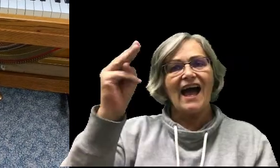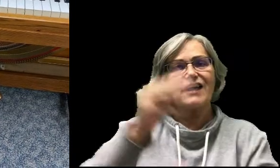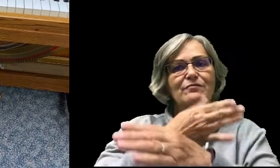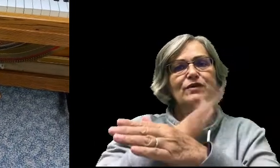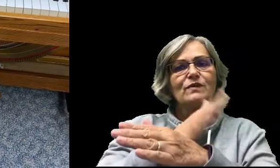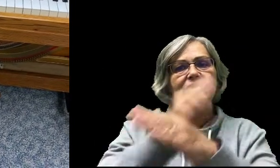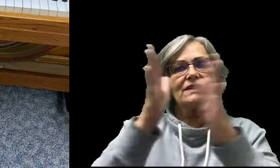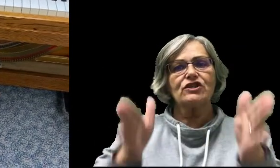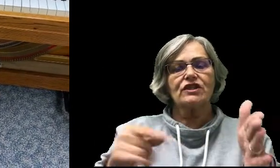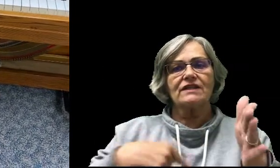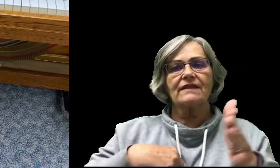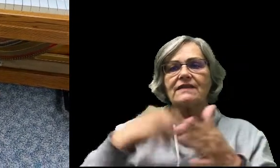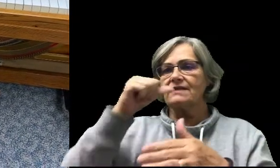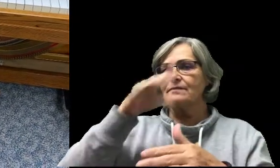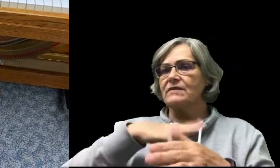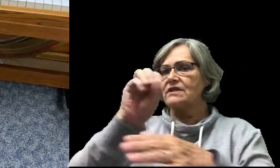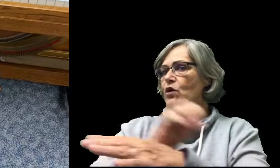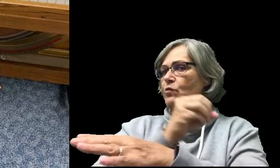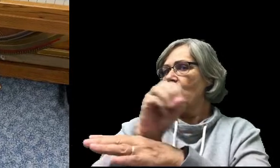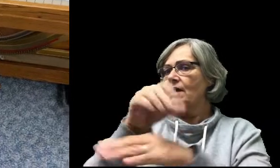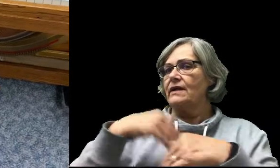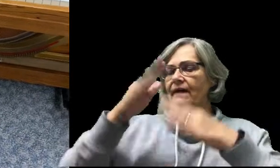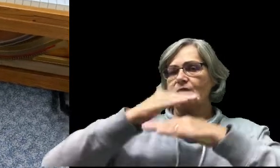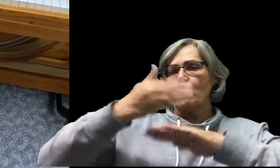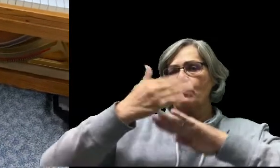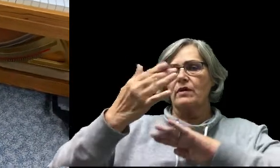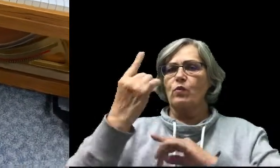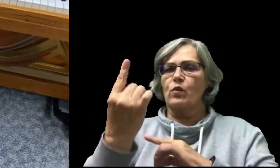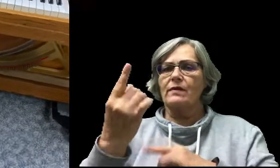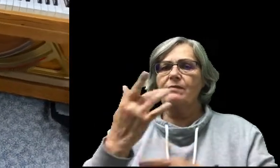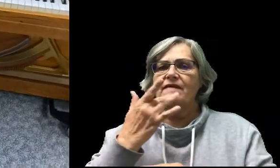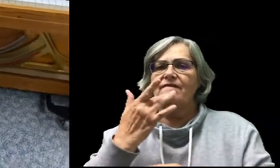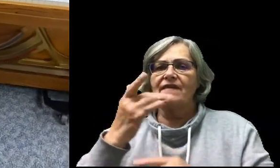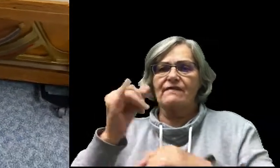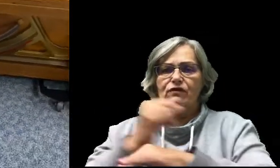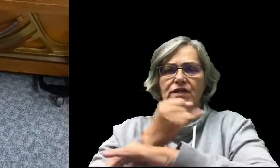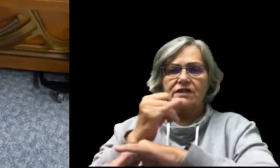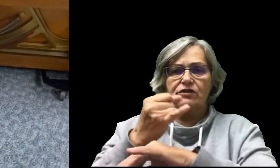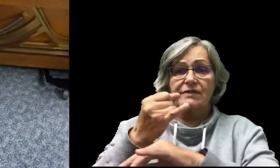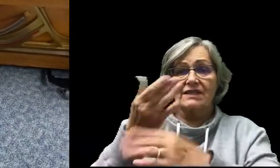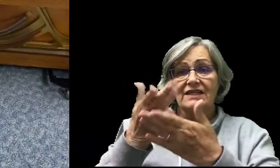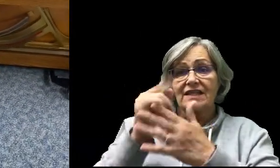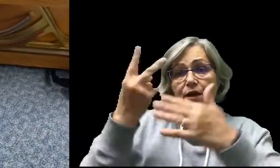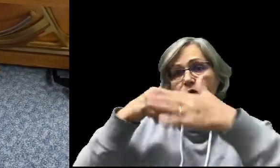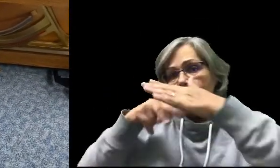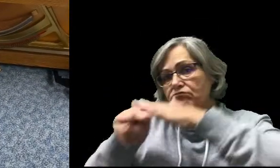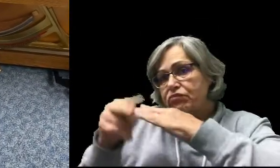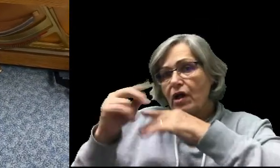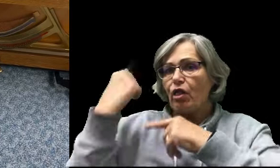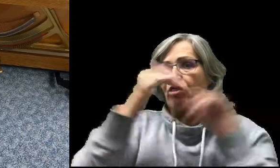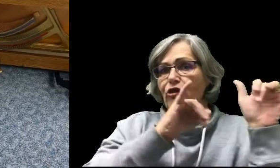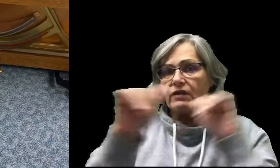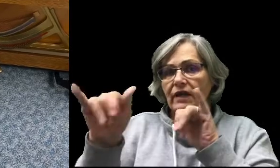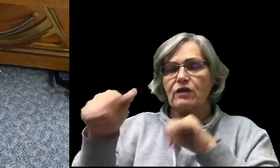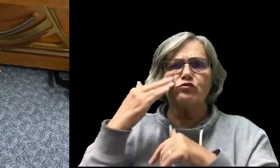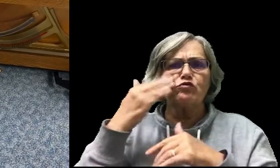Hi, musicians. This is Mrs. O'Brien. I have opened up one of my favorite instruments to give you an inside peek at what it looks like. Do